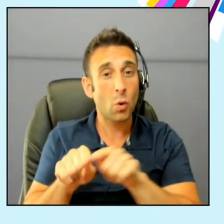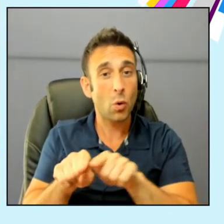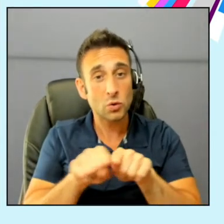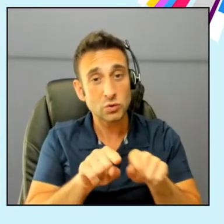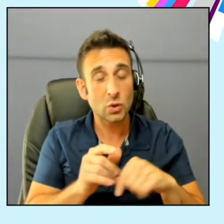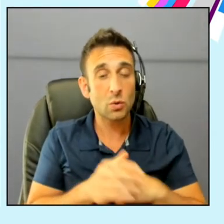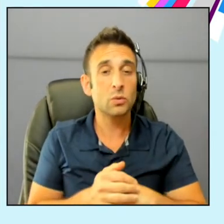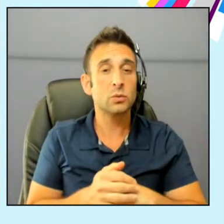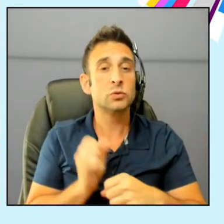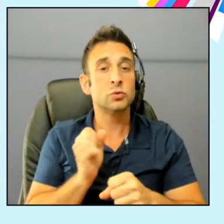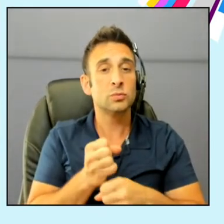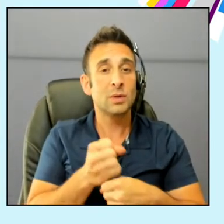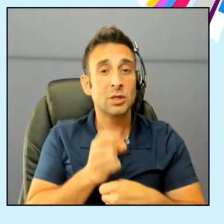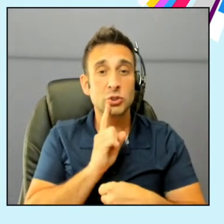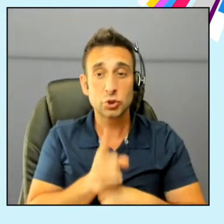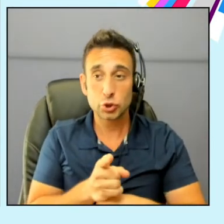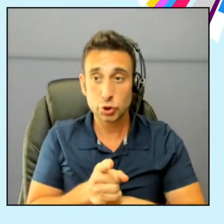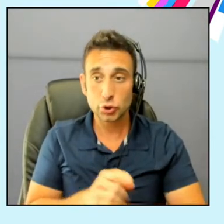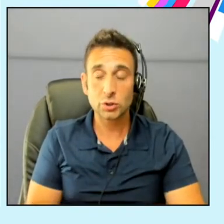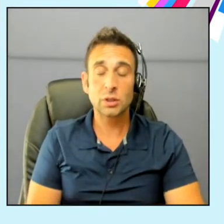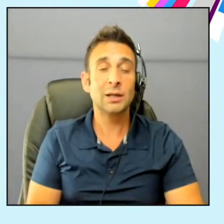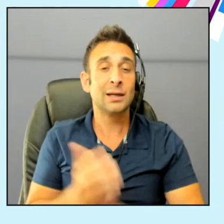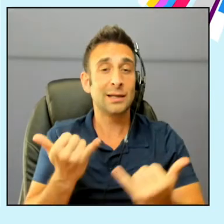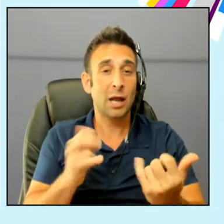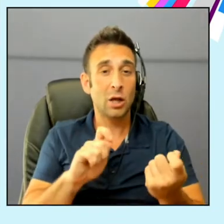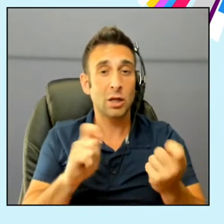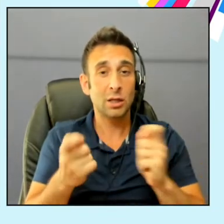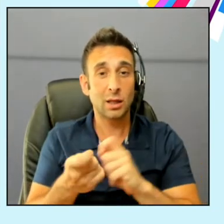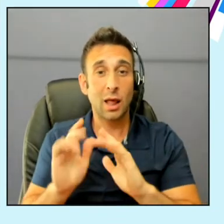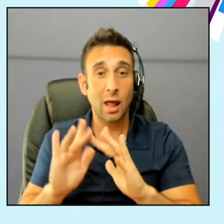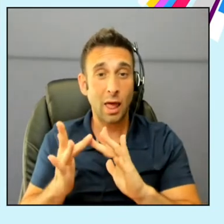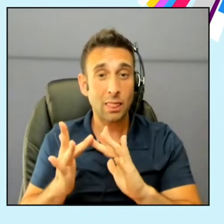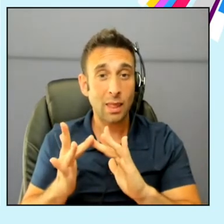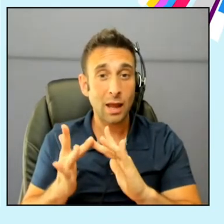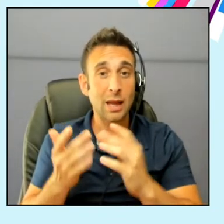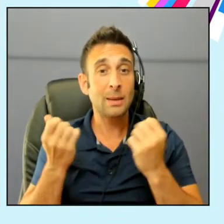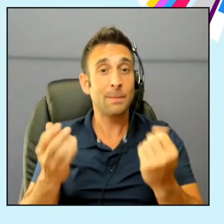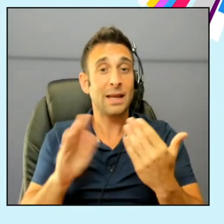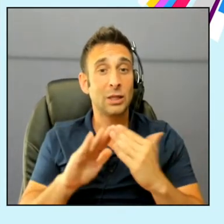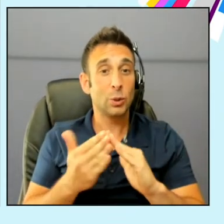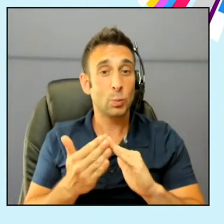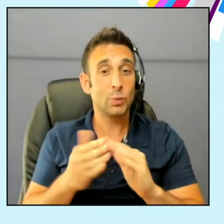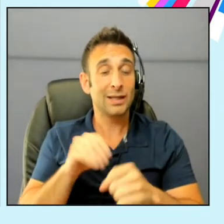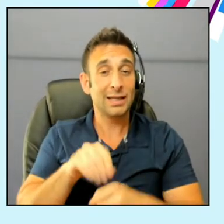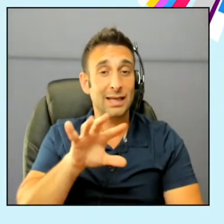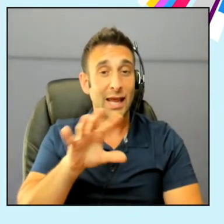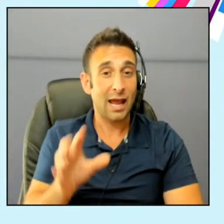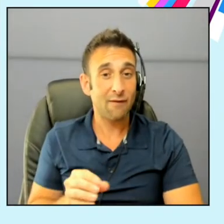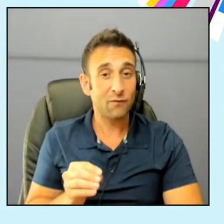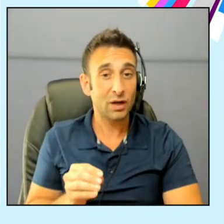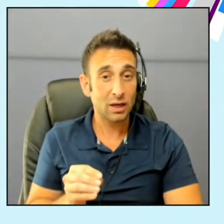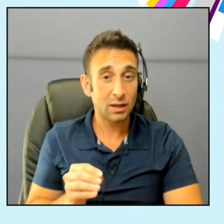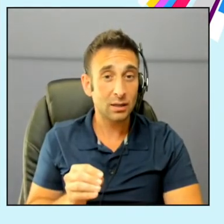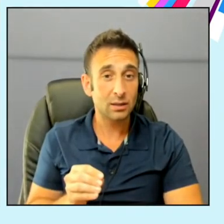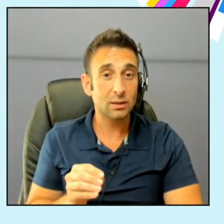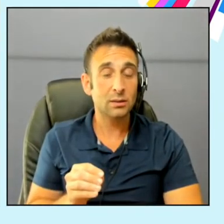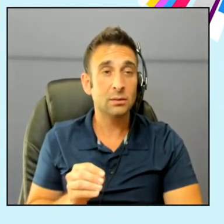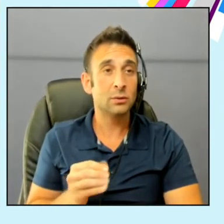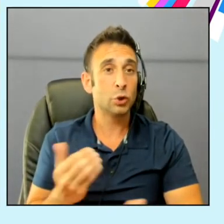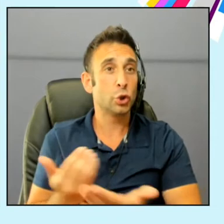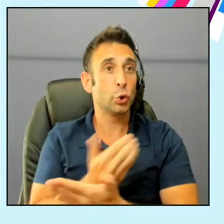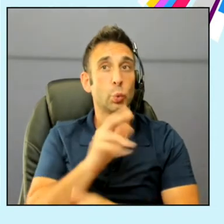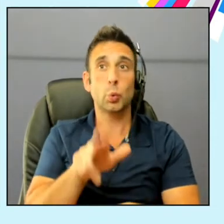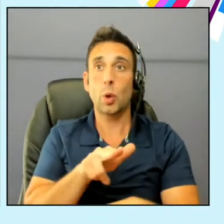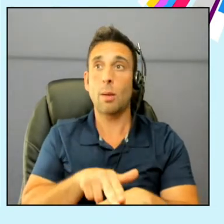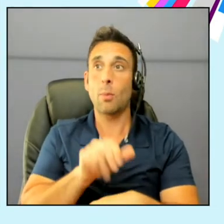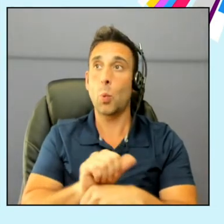ensuring as we've moved online, many of our communities in Africa as well have the new normal of working online, but